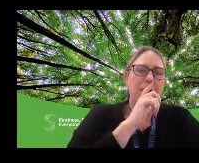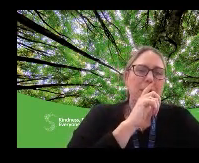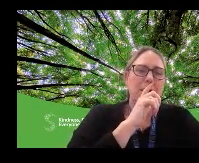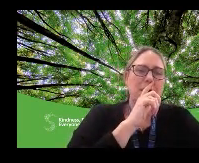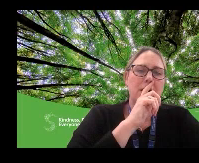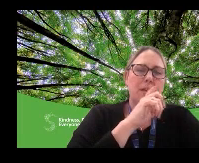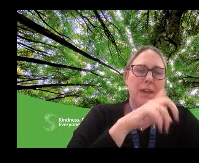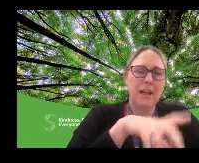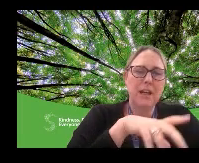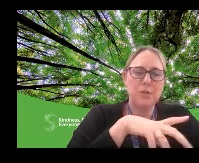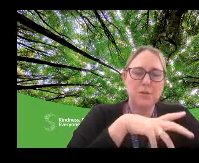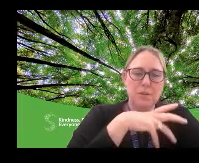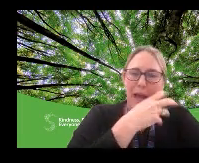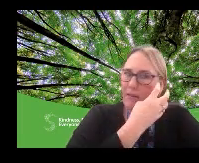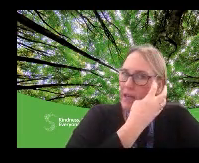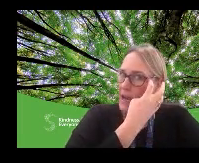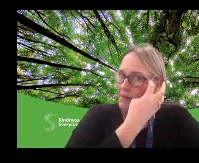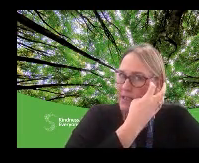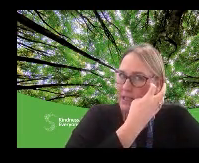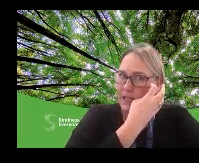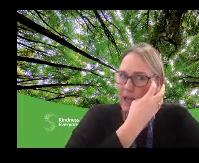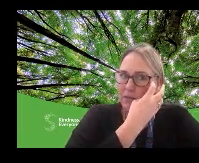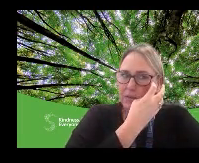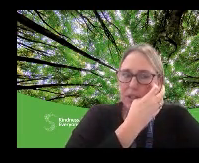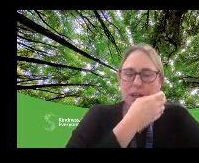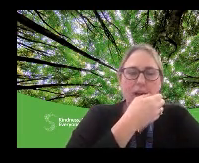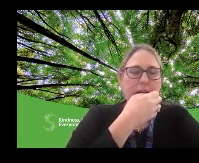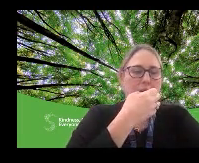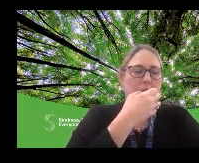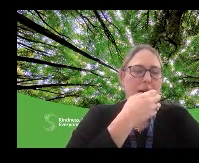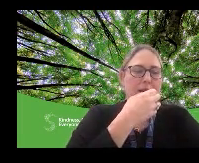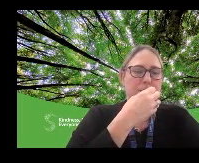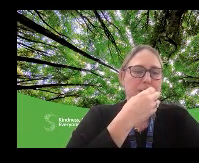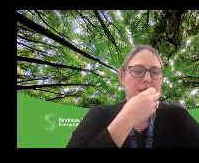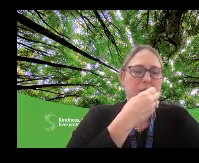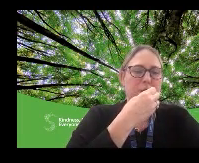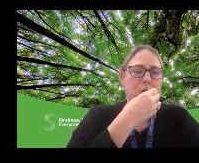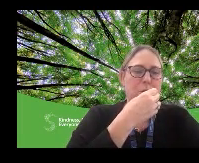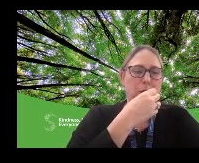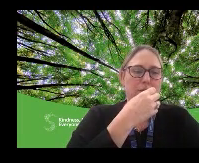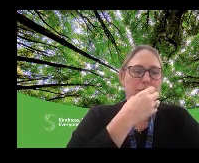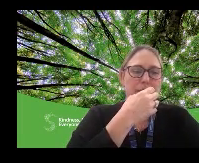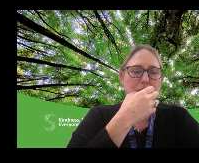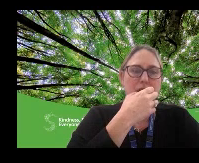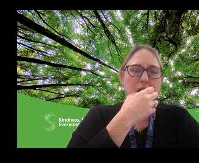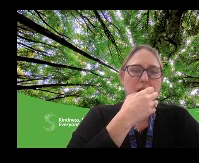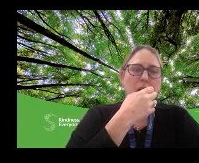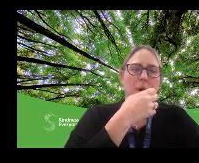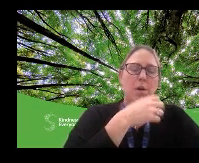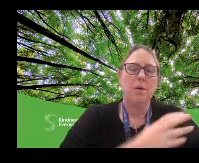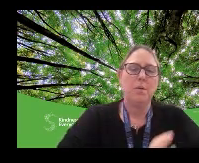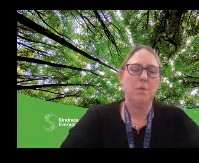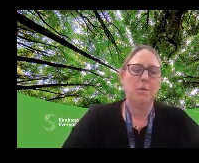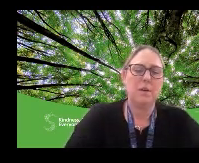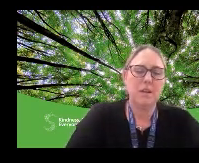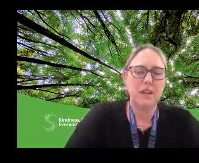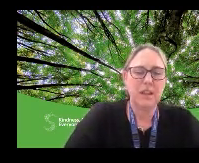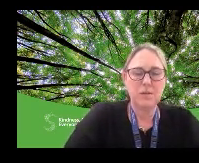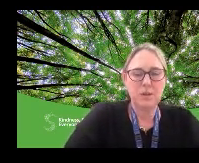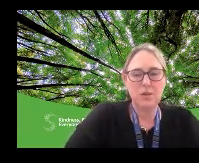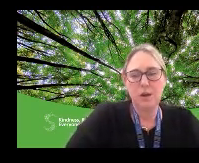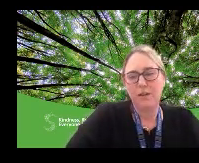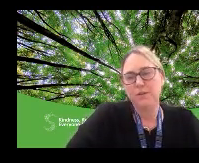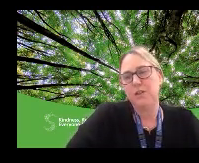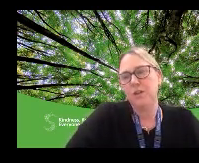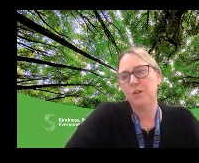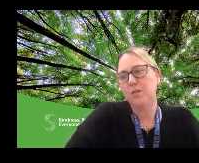So then it comes on to the parent carer details, and making sure that we've got all the information. One of the